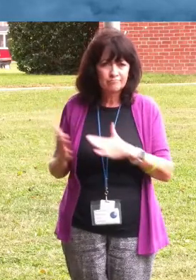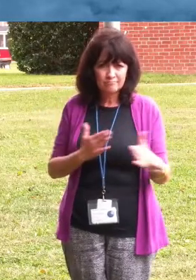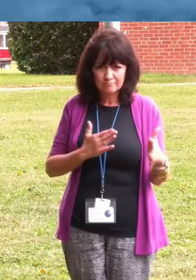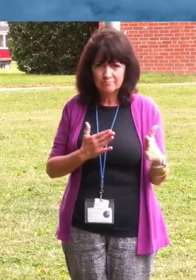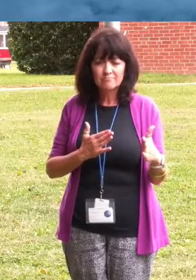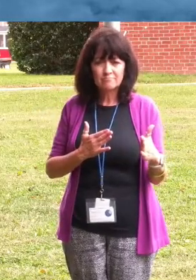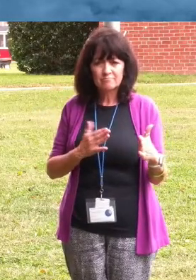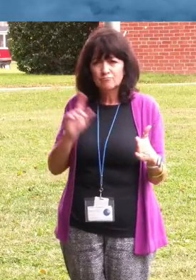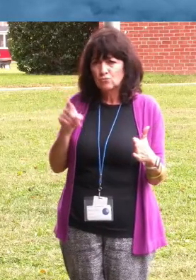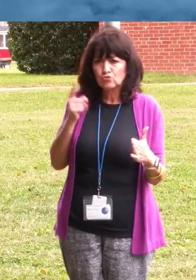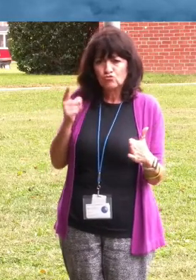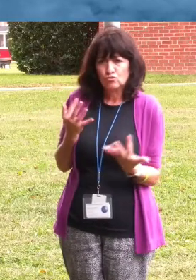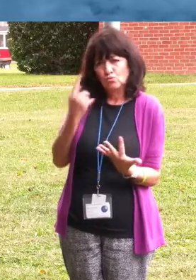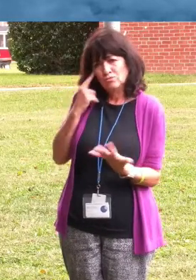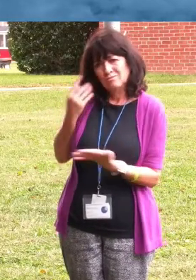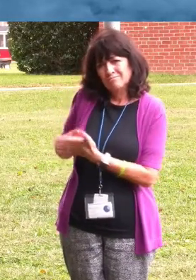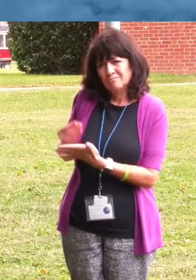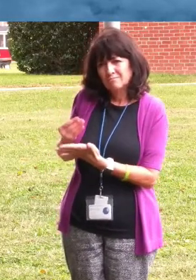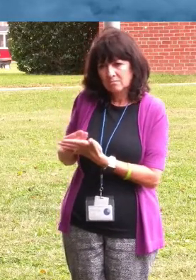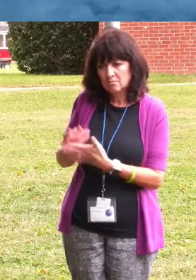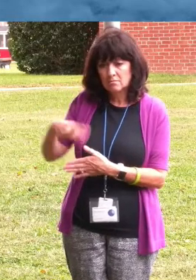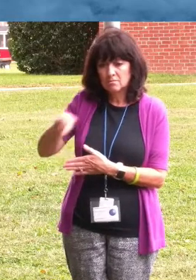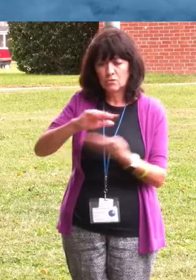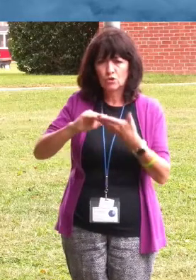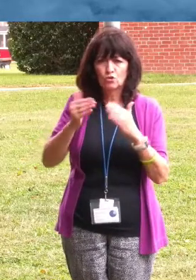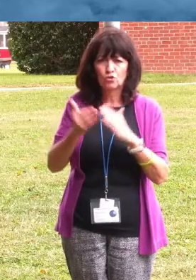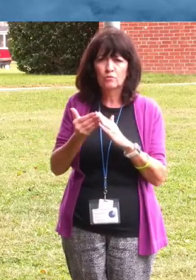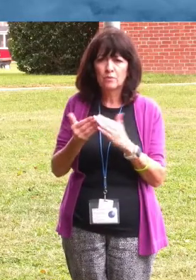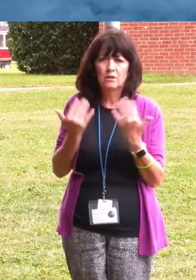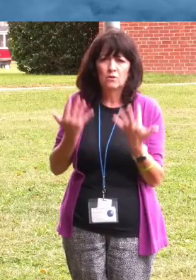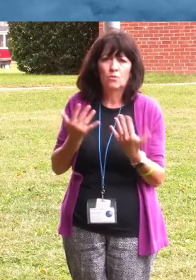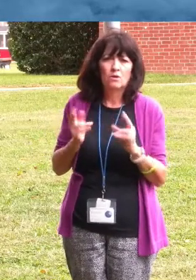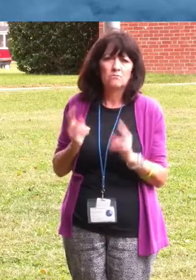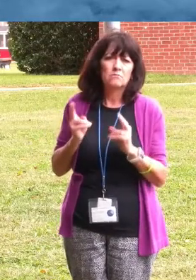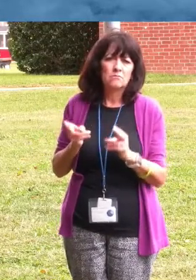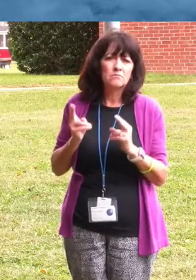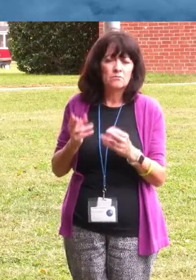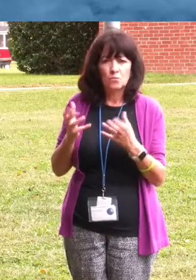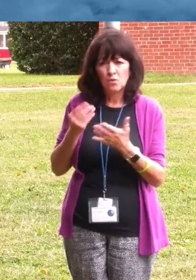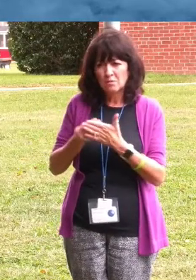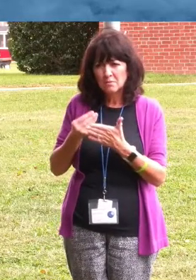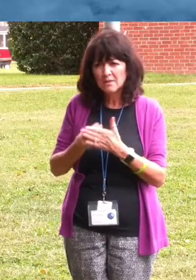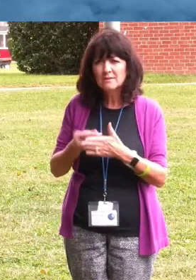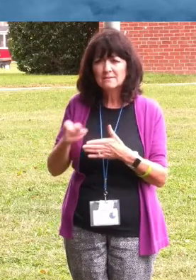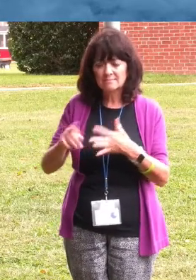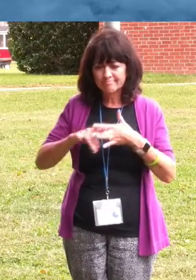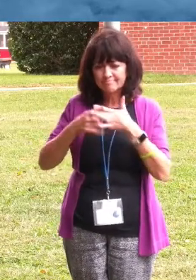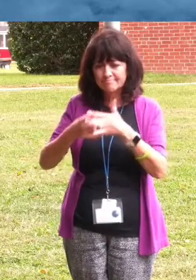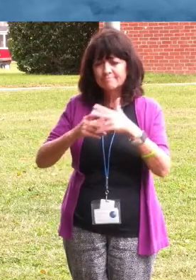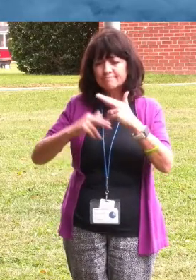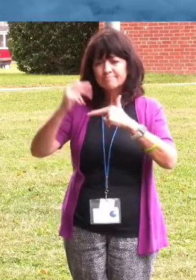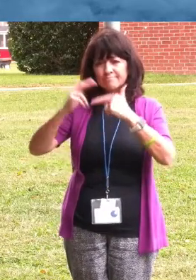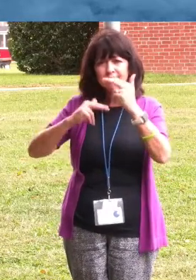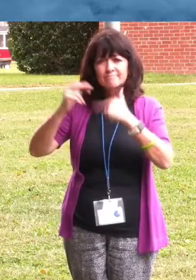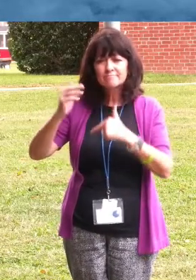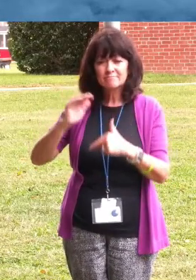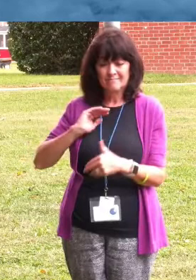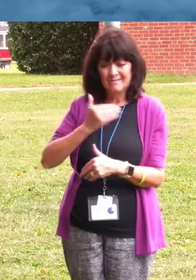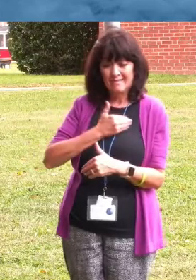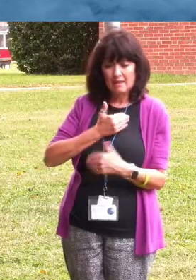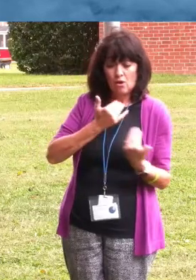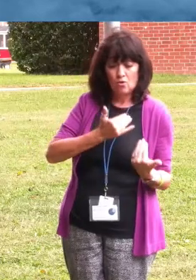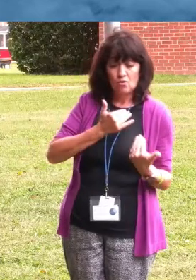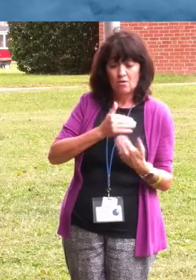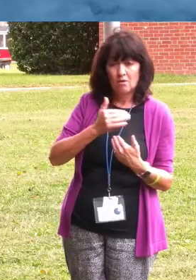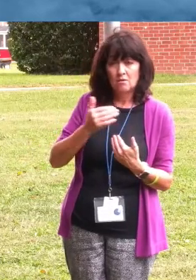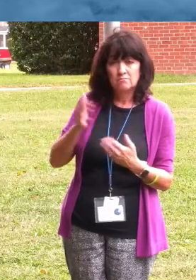were supported by the communities in which they're located. They were building, our investment was building on existing investments by the state